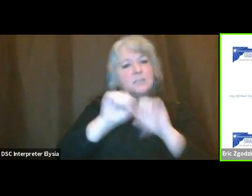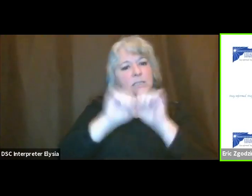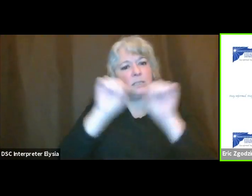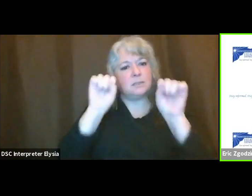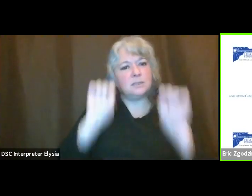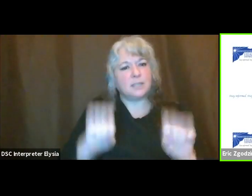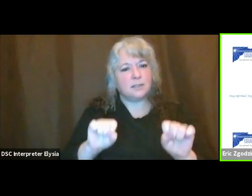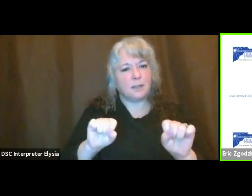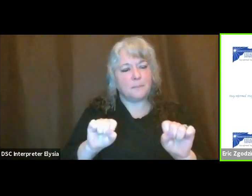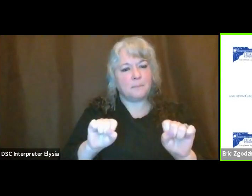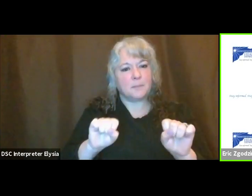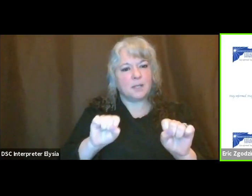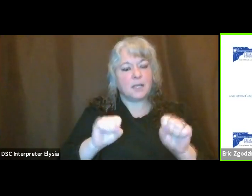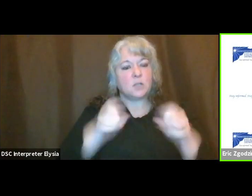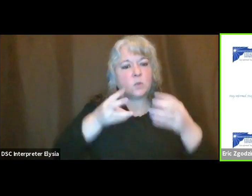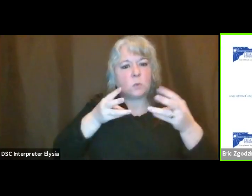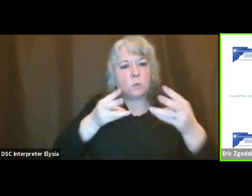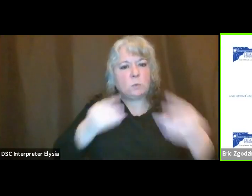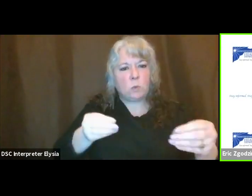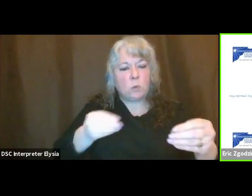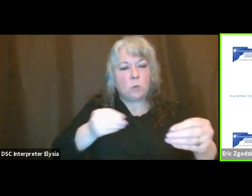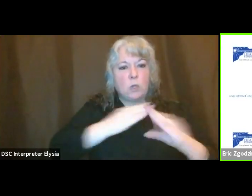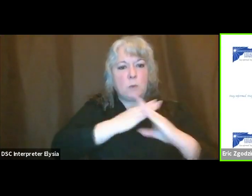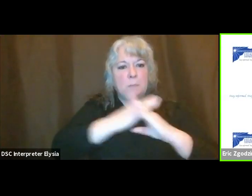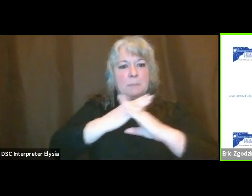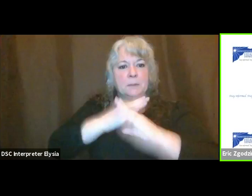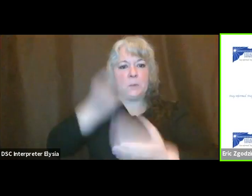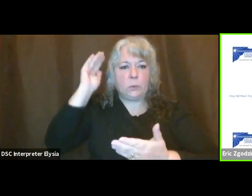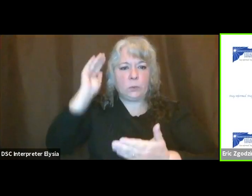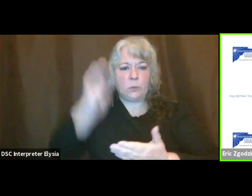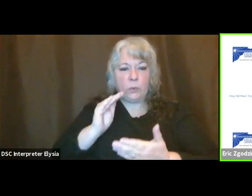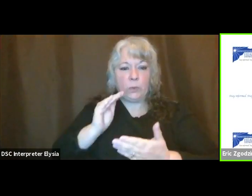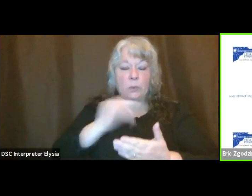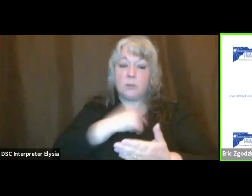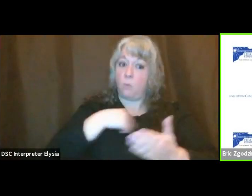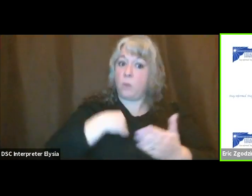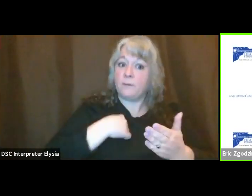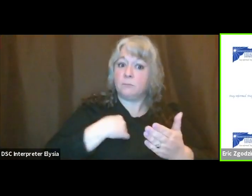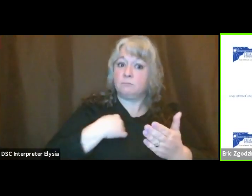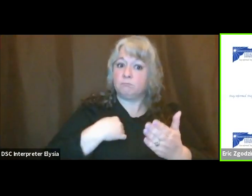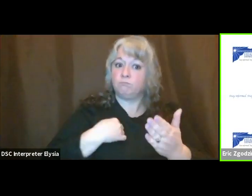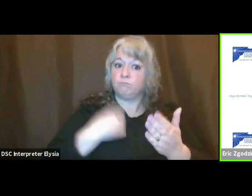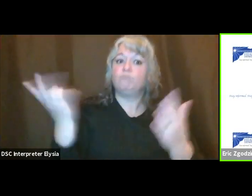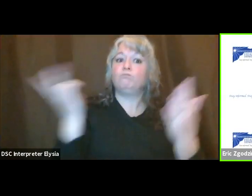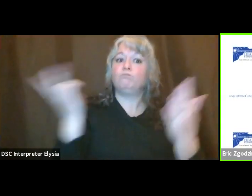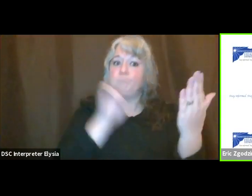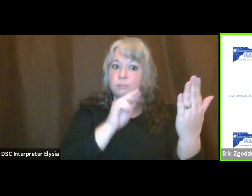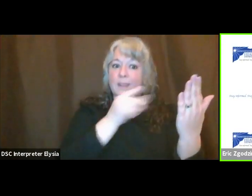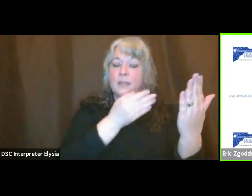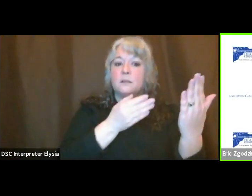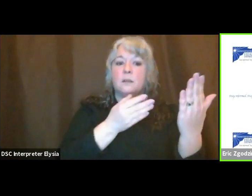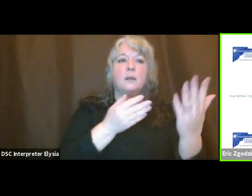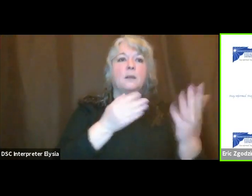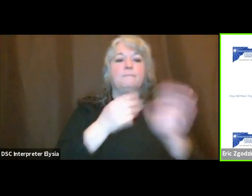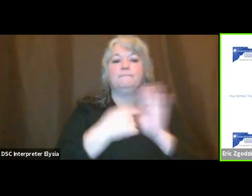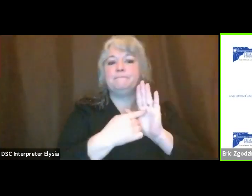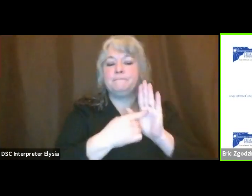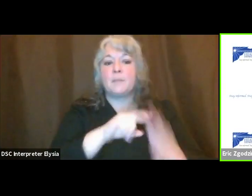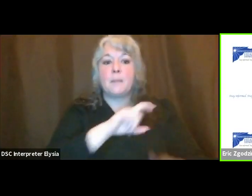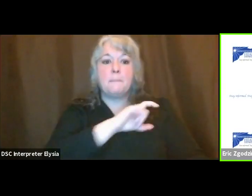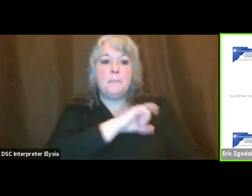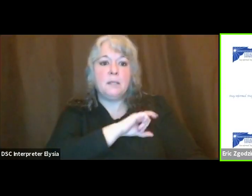knock down barriers. So we have used it. And it varies. We've had police officers, we've had volunteers who